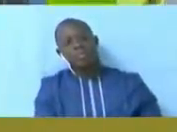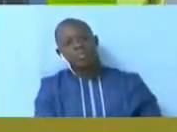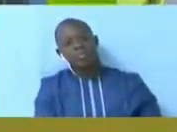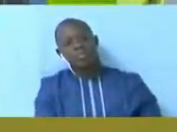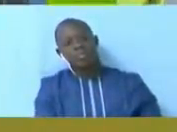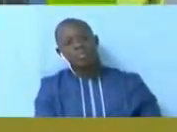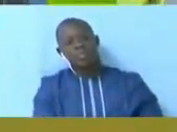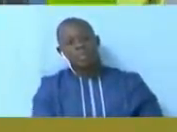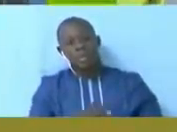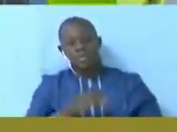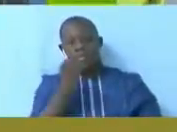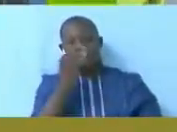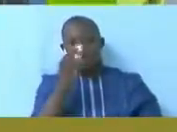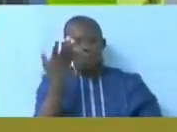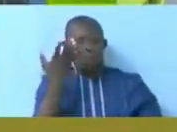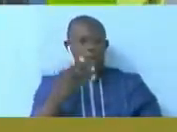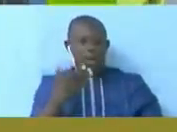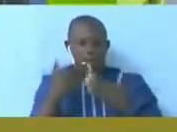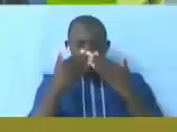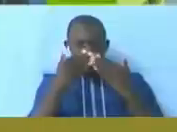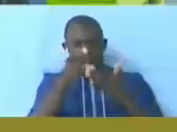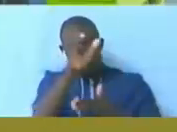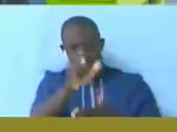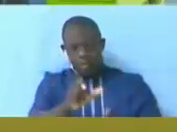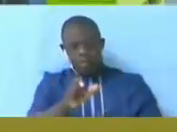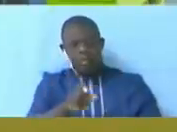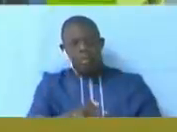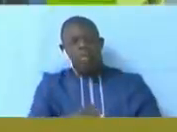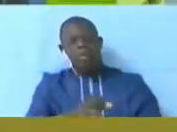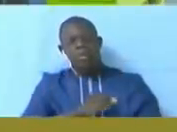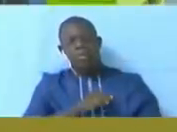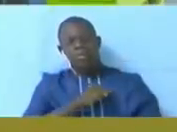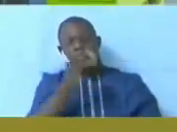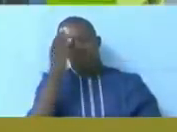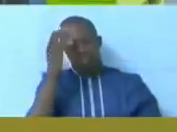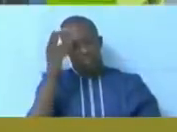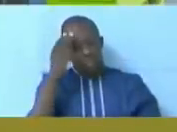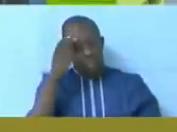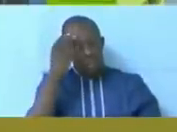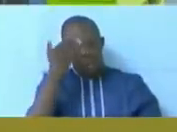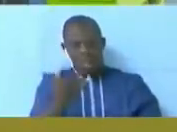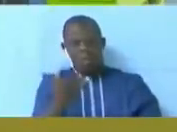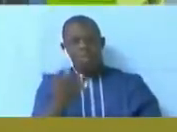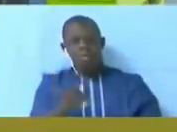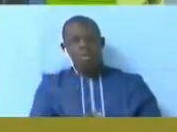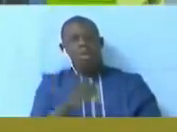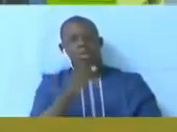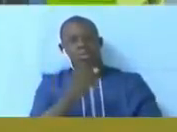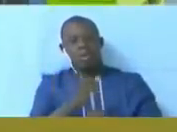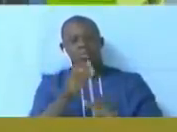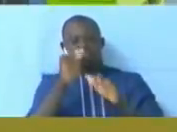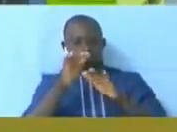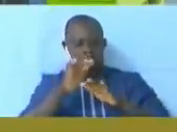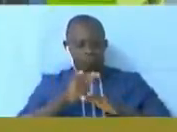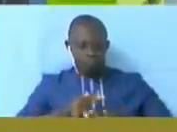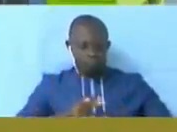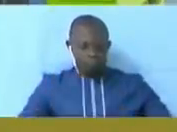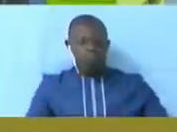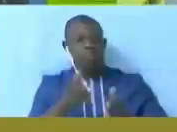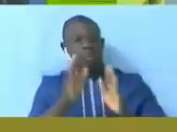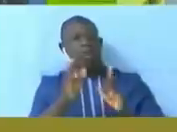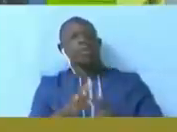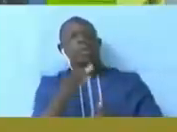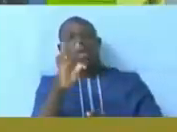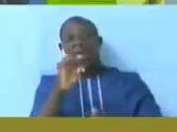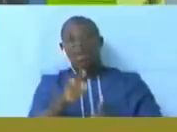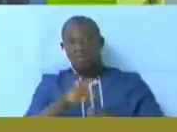when he told him that, then he realized he was feeling cold. He